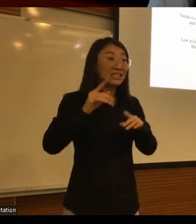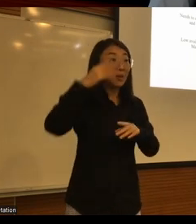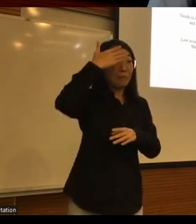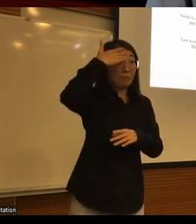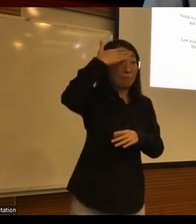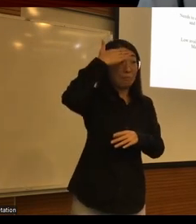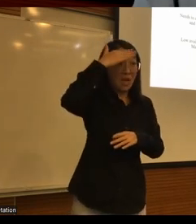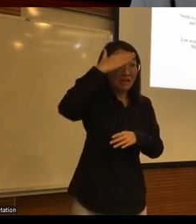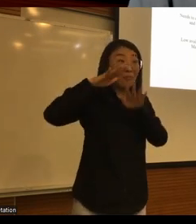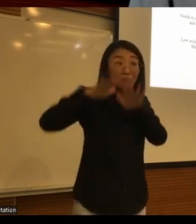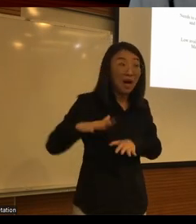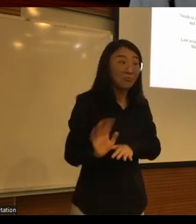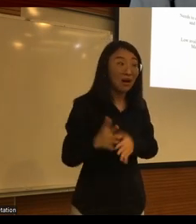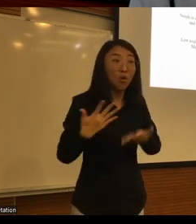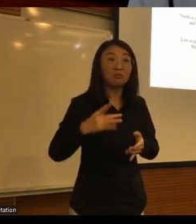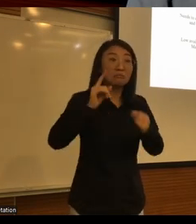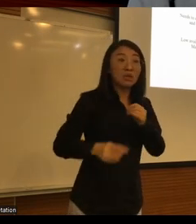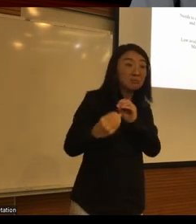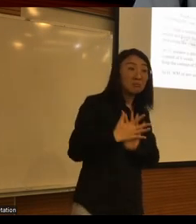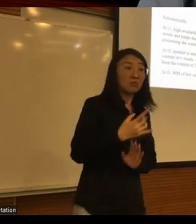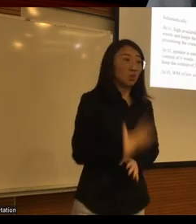but you don't understand at all.